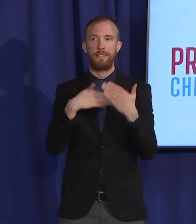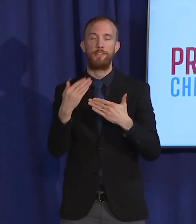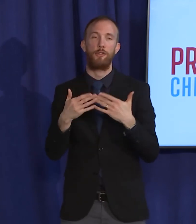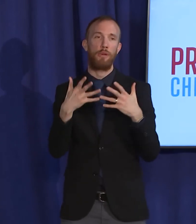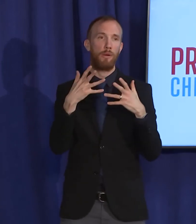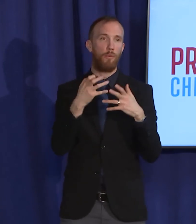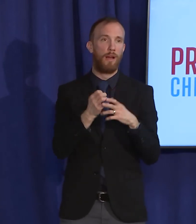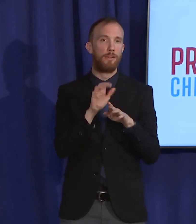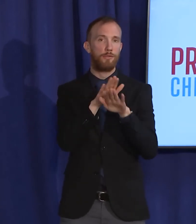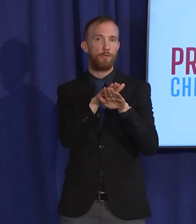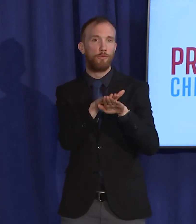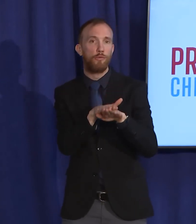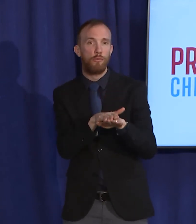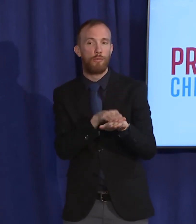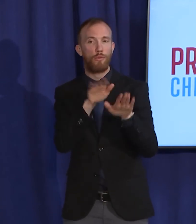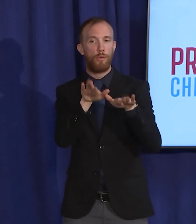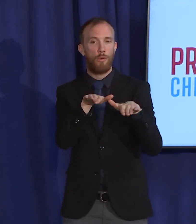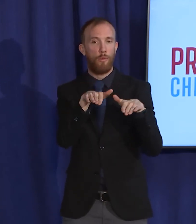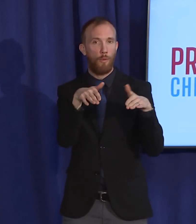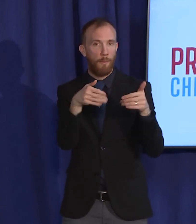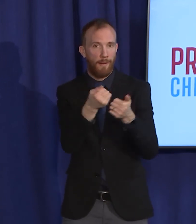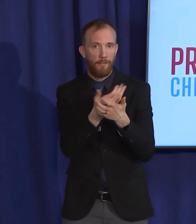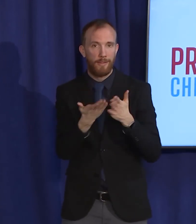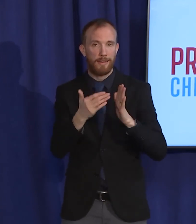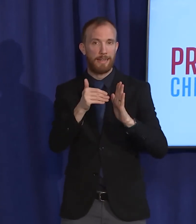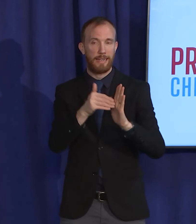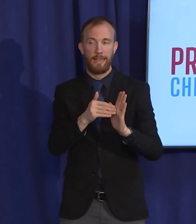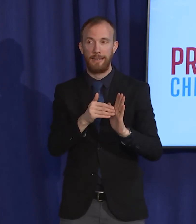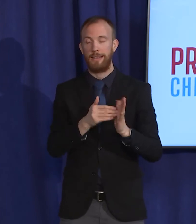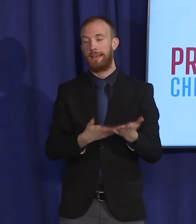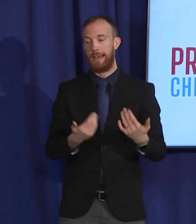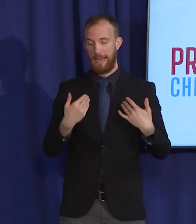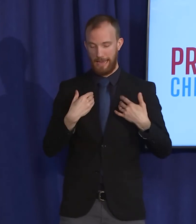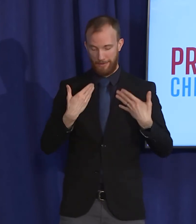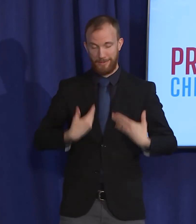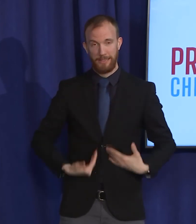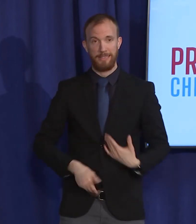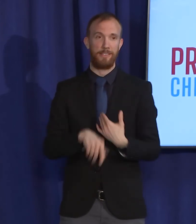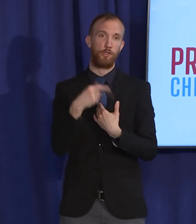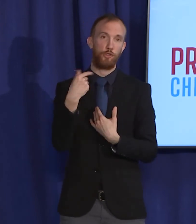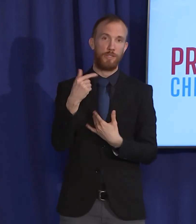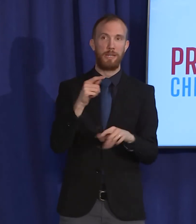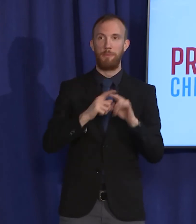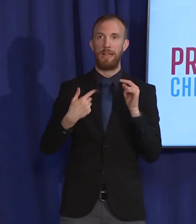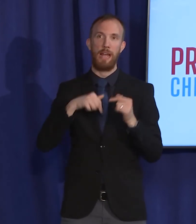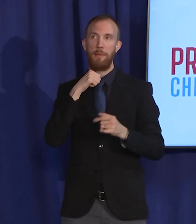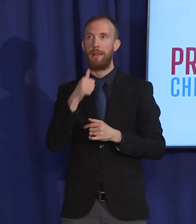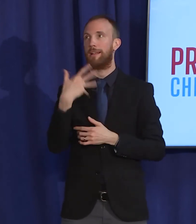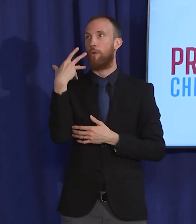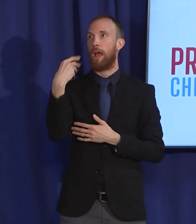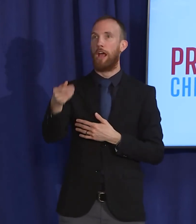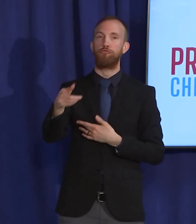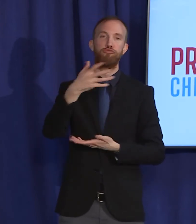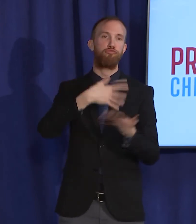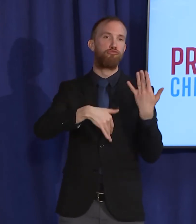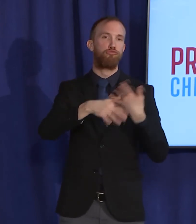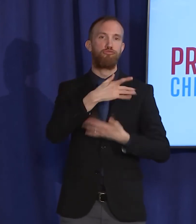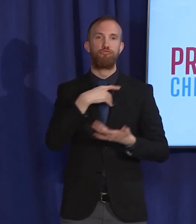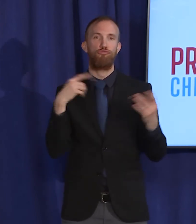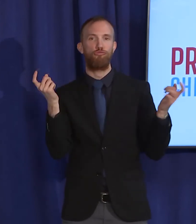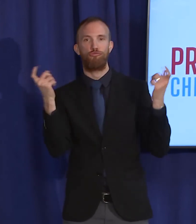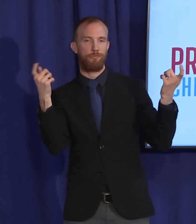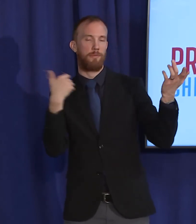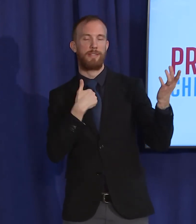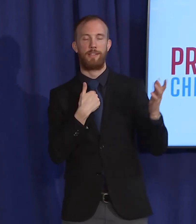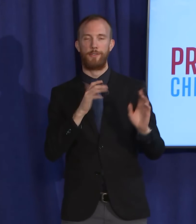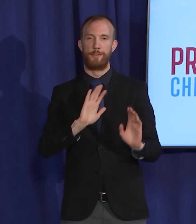cautiously reopen or remain in place. So, I'm wearing my green, but I'm not doing any St. Patrick's Day celebrating myself. And I